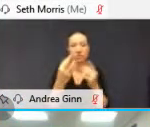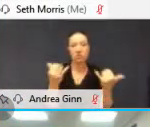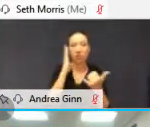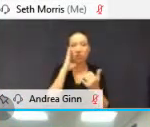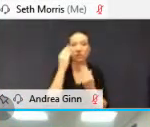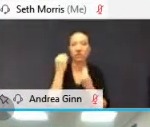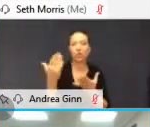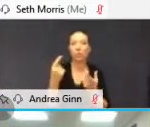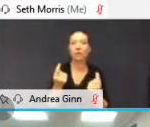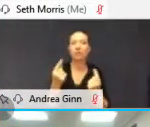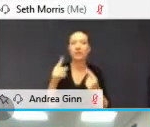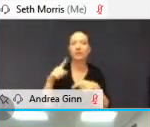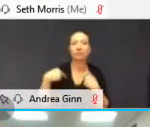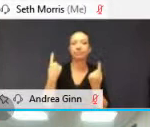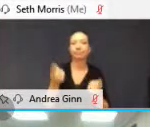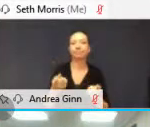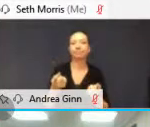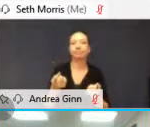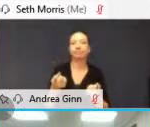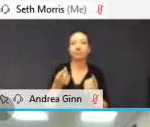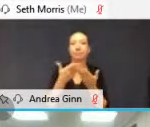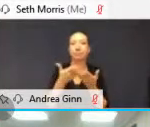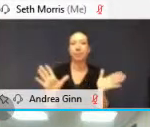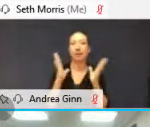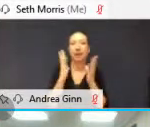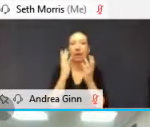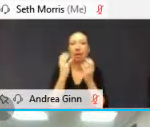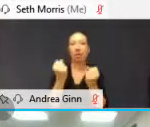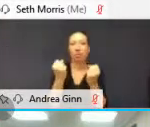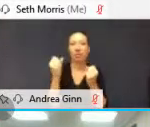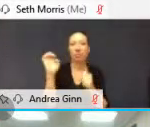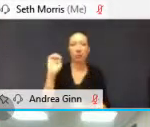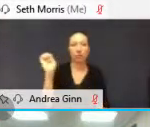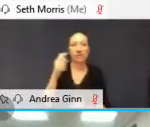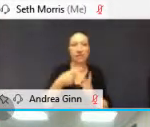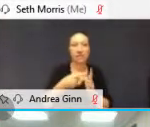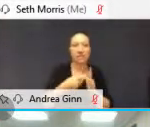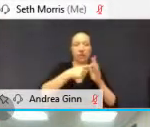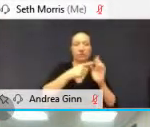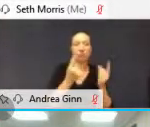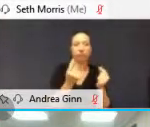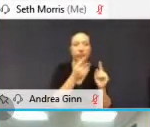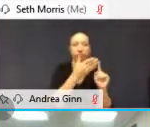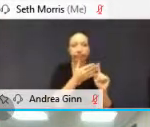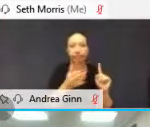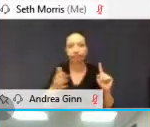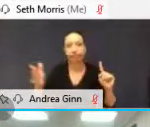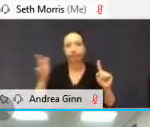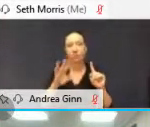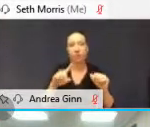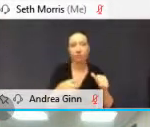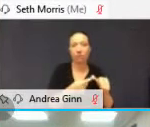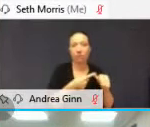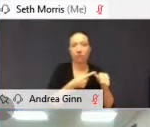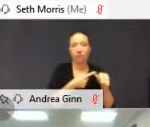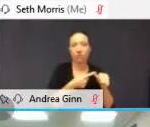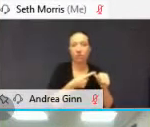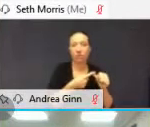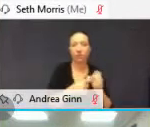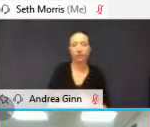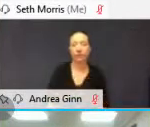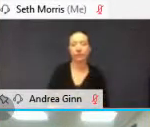we've done since the public health emergency began. So first,